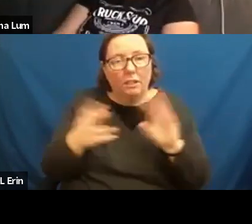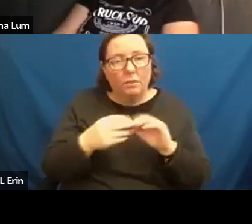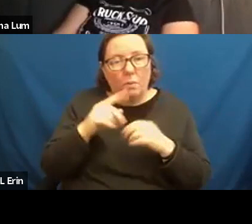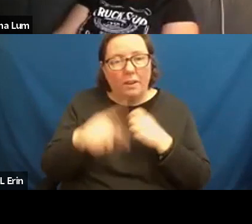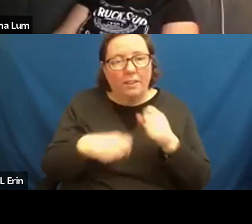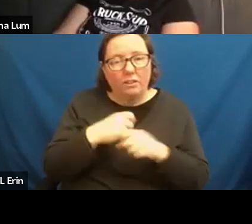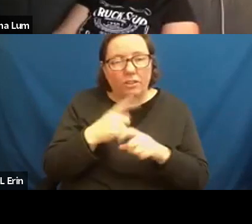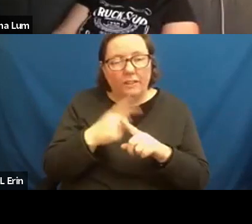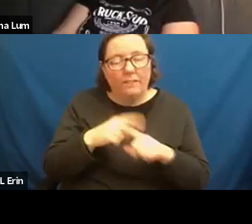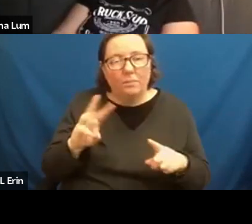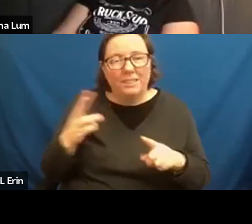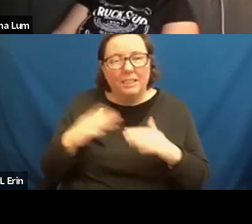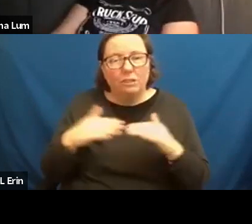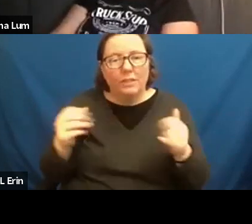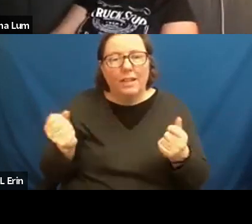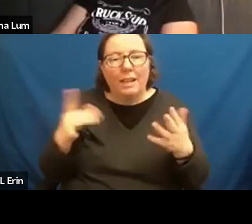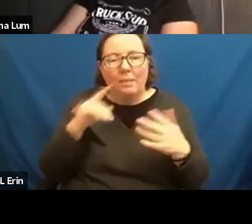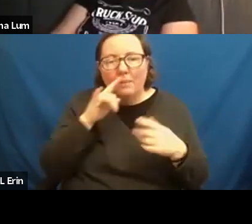the 6th graders.